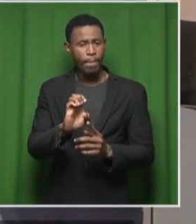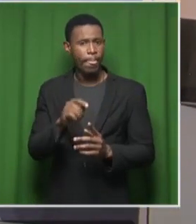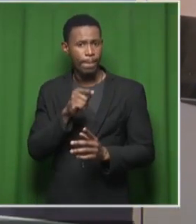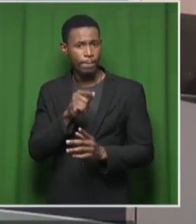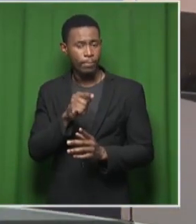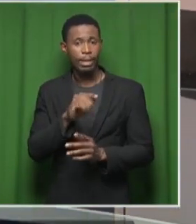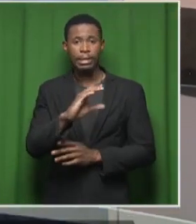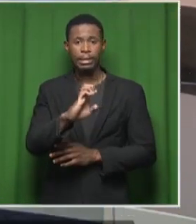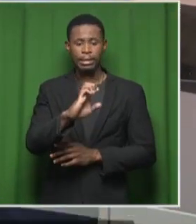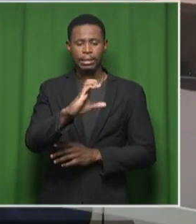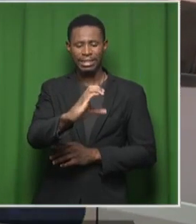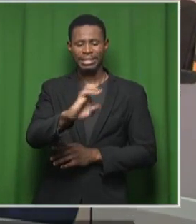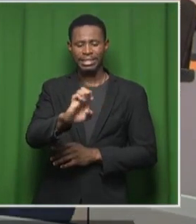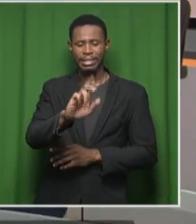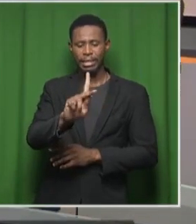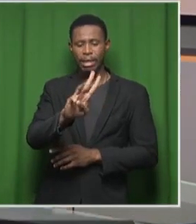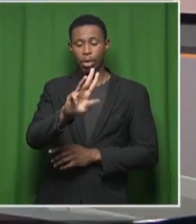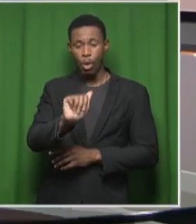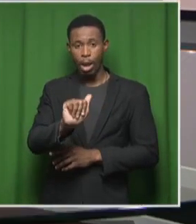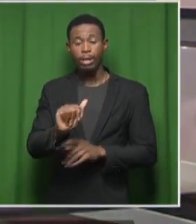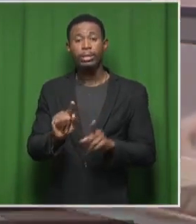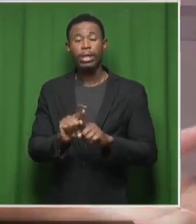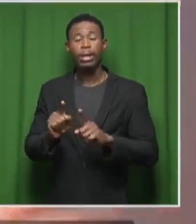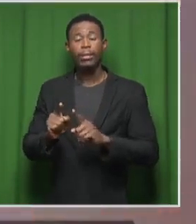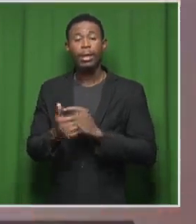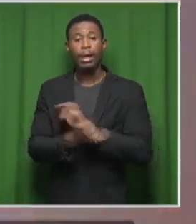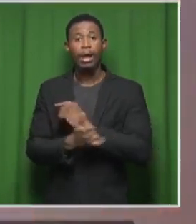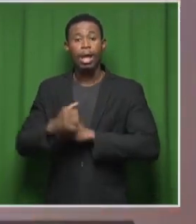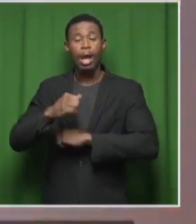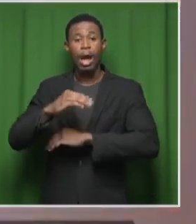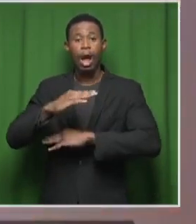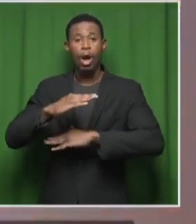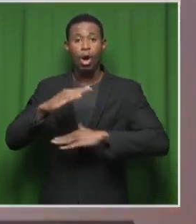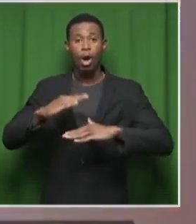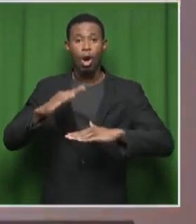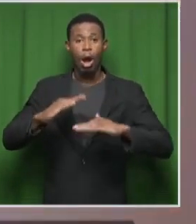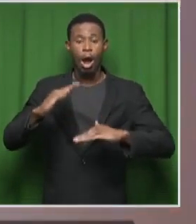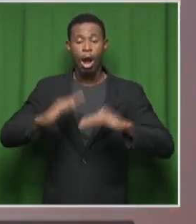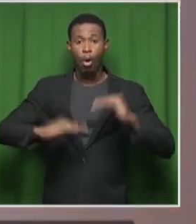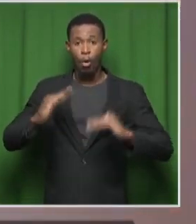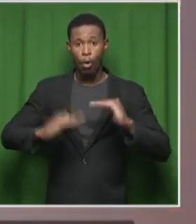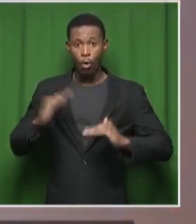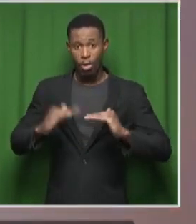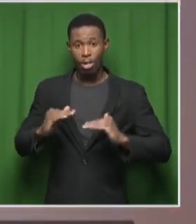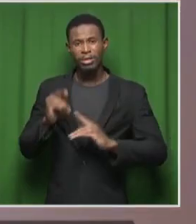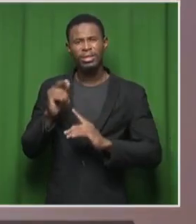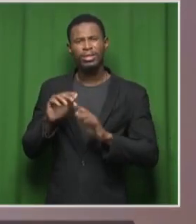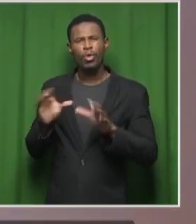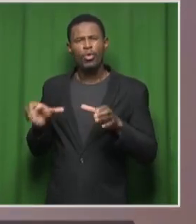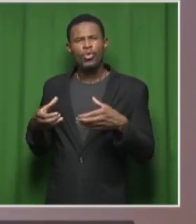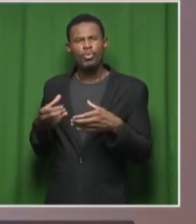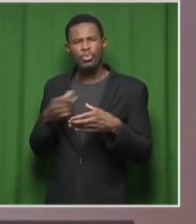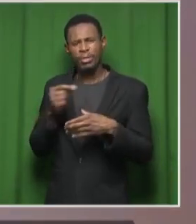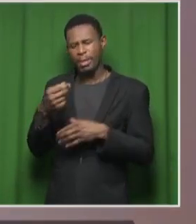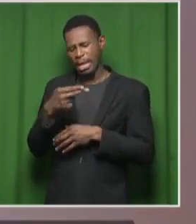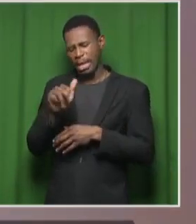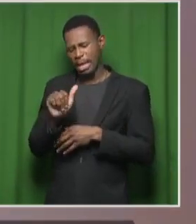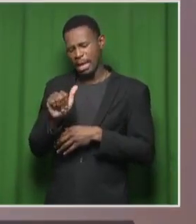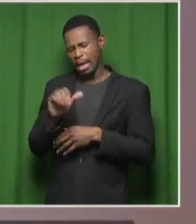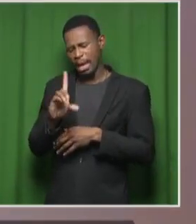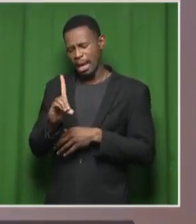be tekwa. But even in Angola, they have the Hadzebe who really are from this language or this San people.